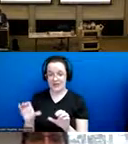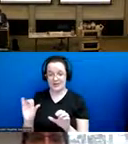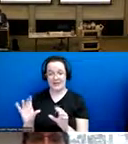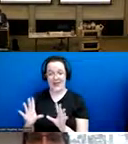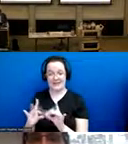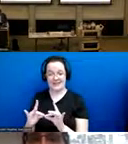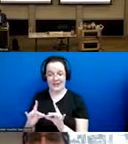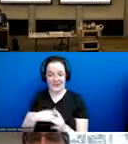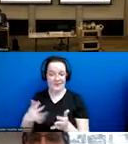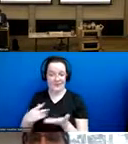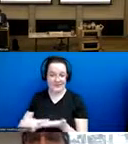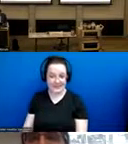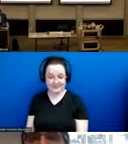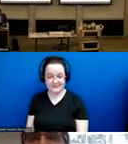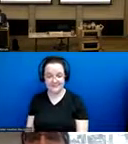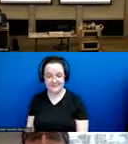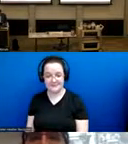discussing, right?